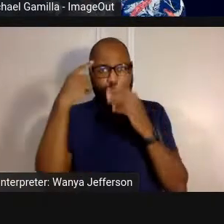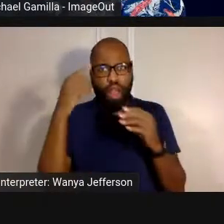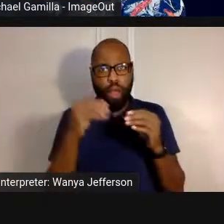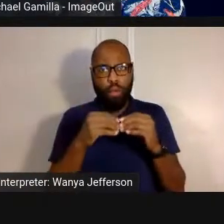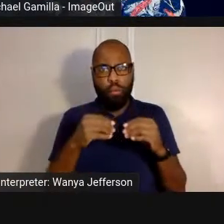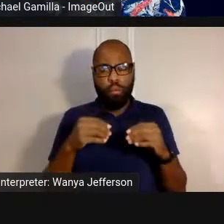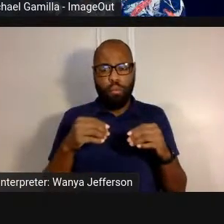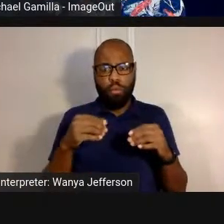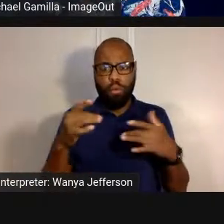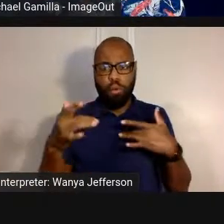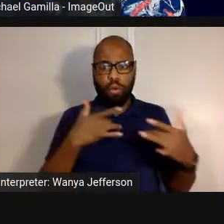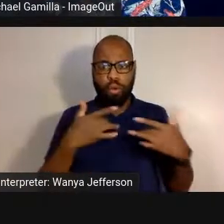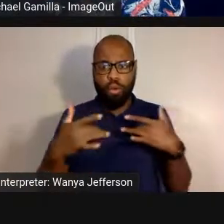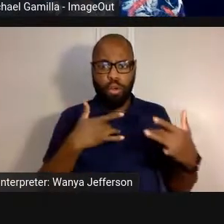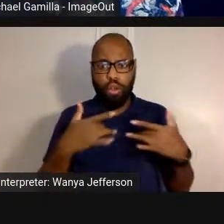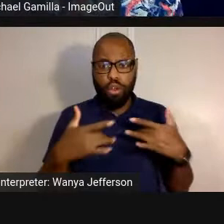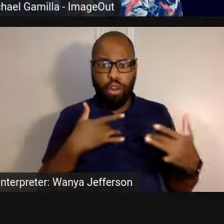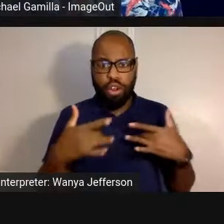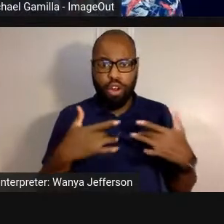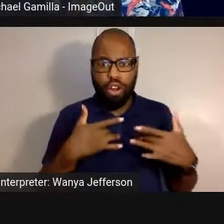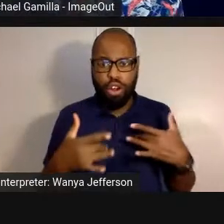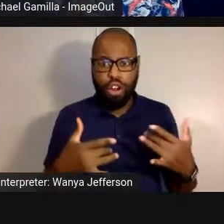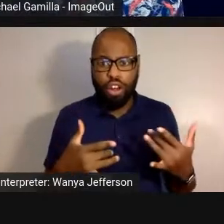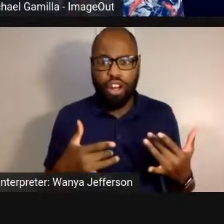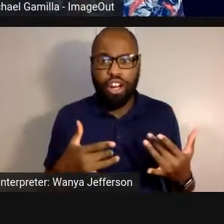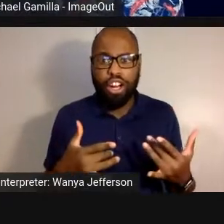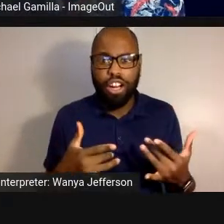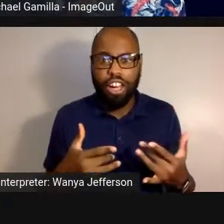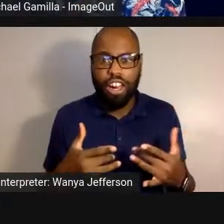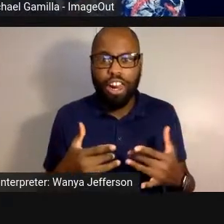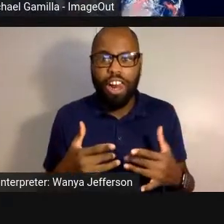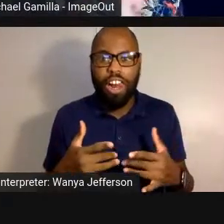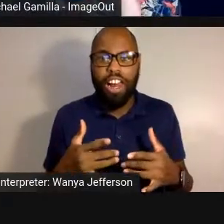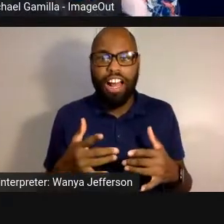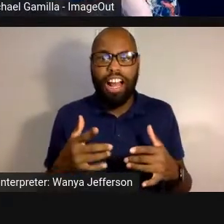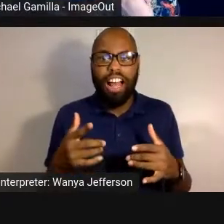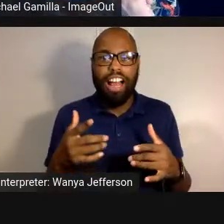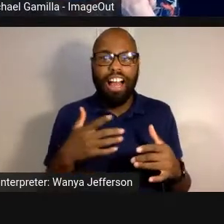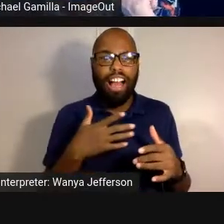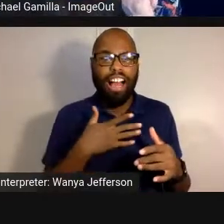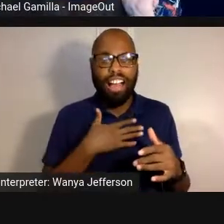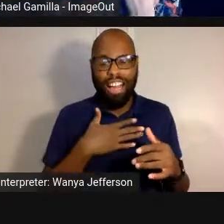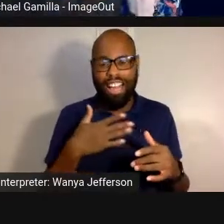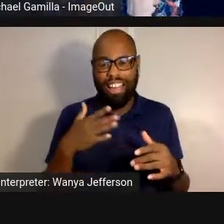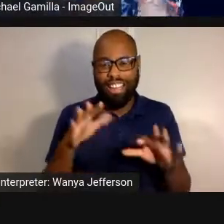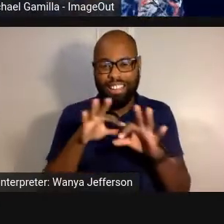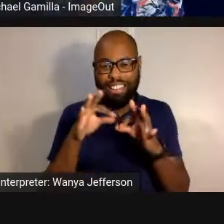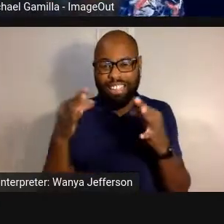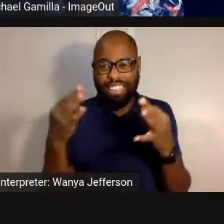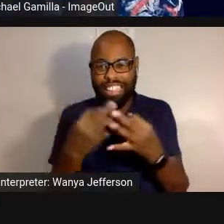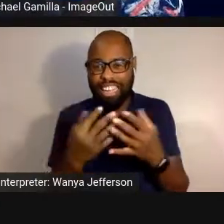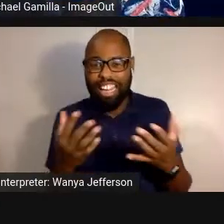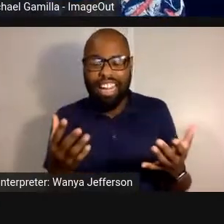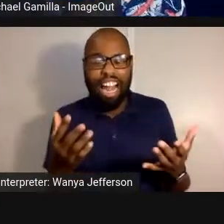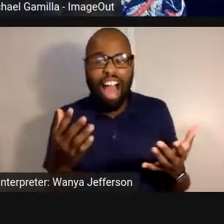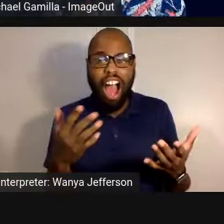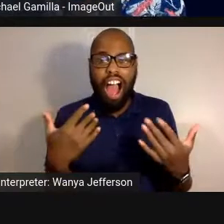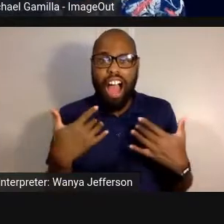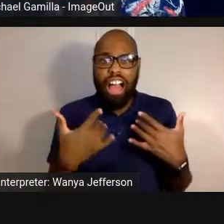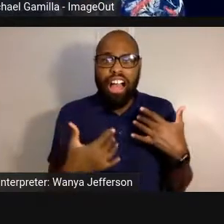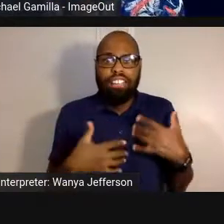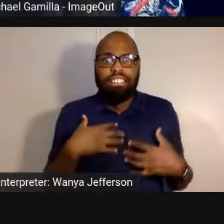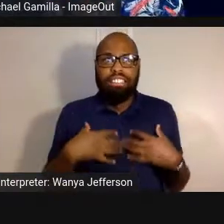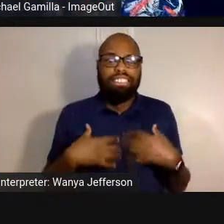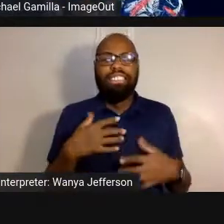cut my hair than to play a role like Sebastian, because yeah,